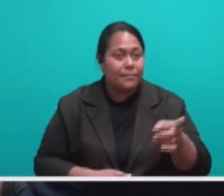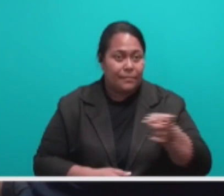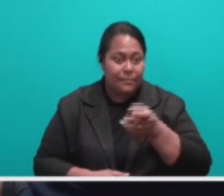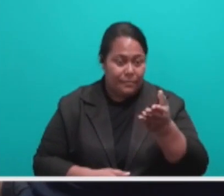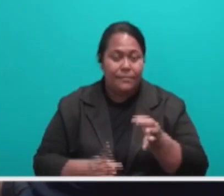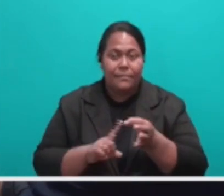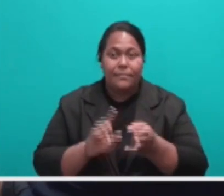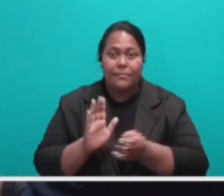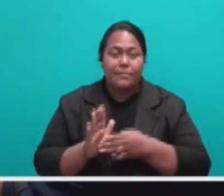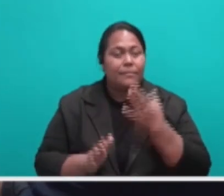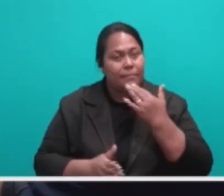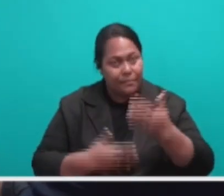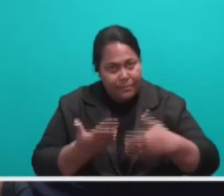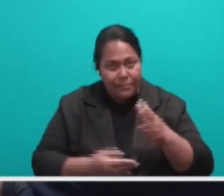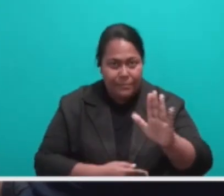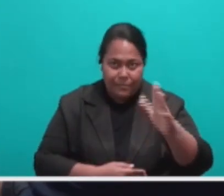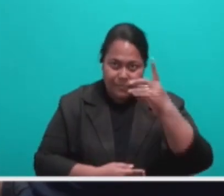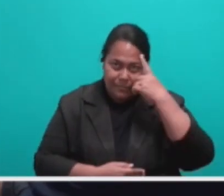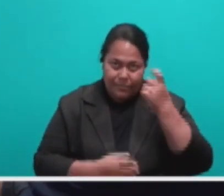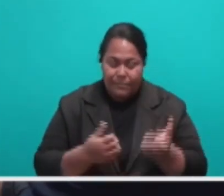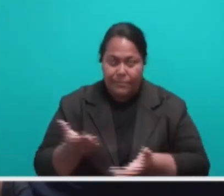to speak on his motion.